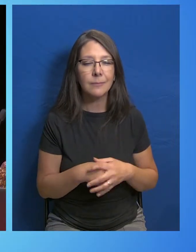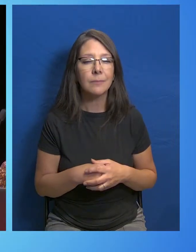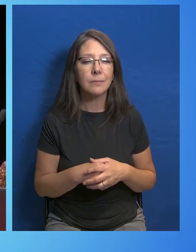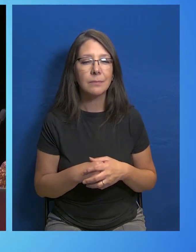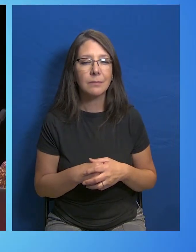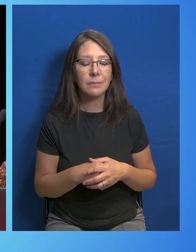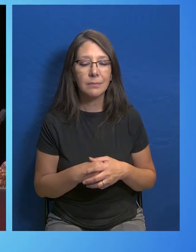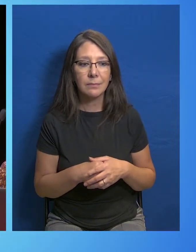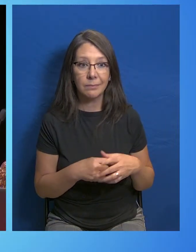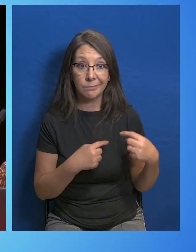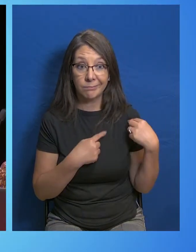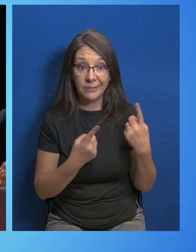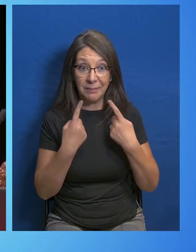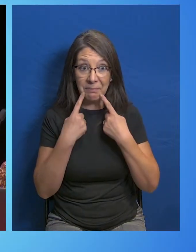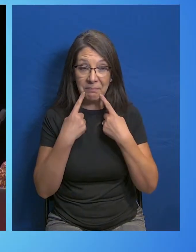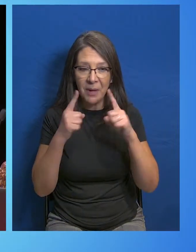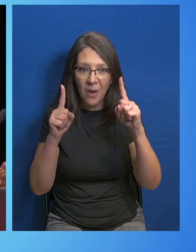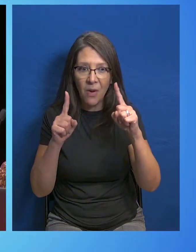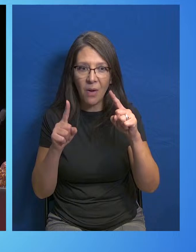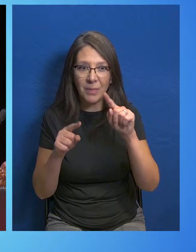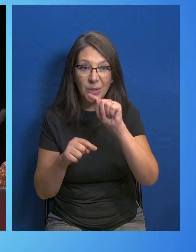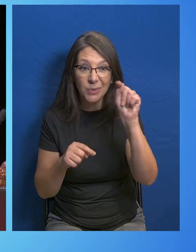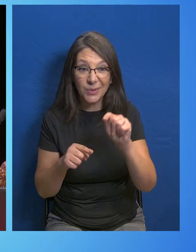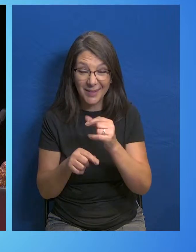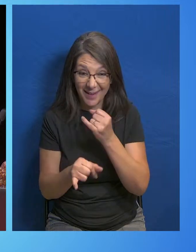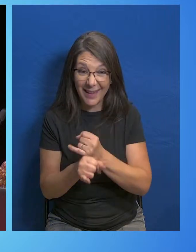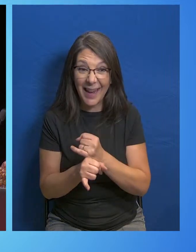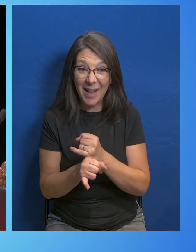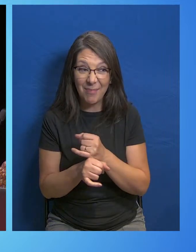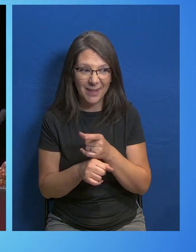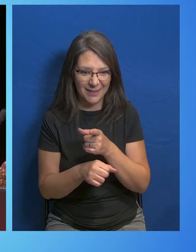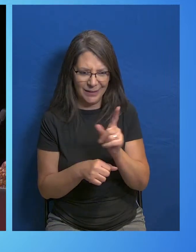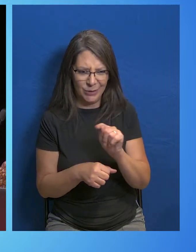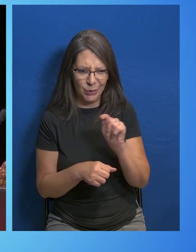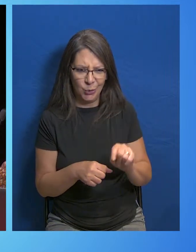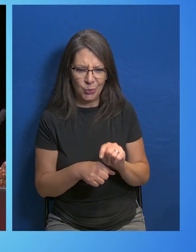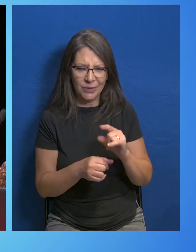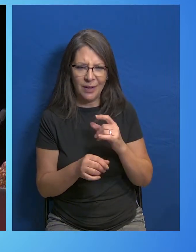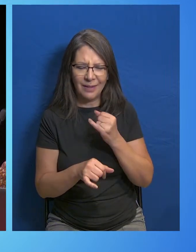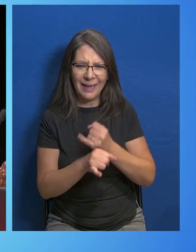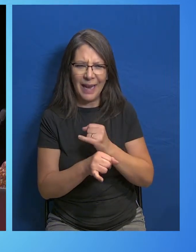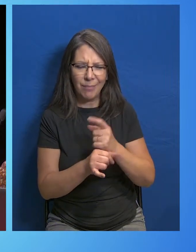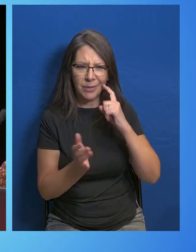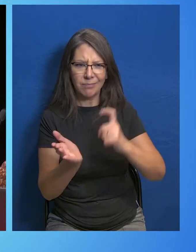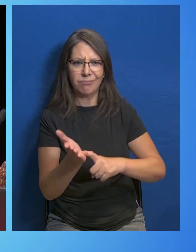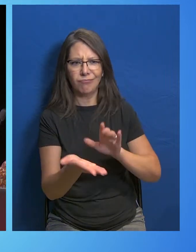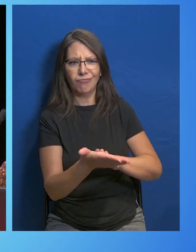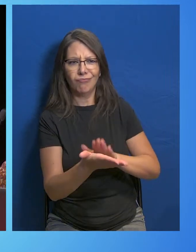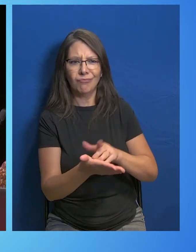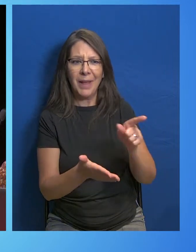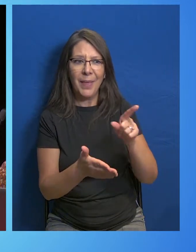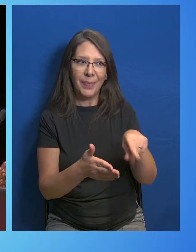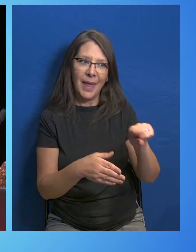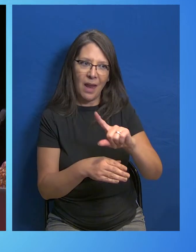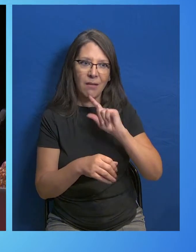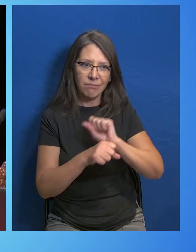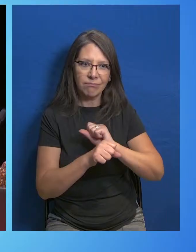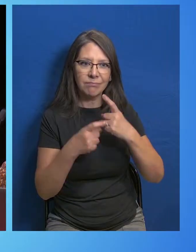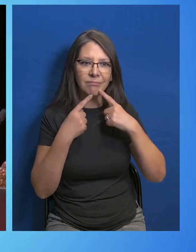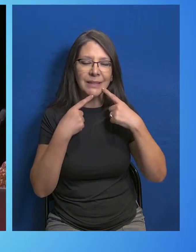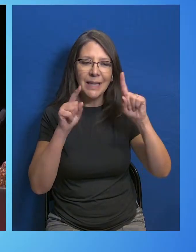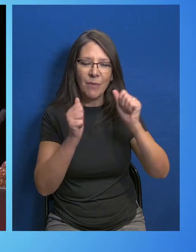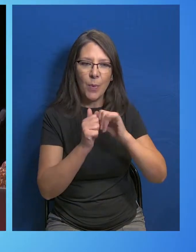has been so effective in our Tucson campus that they just won yesterday a statewide award for their implementation of that behavior